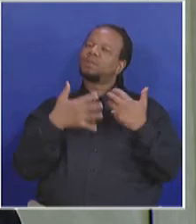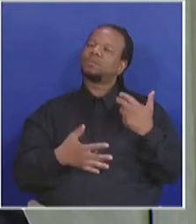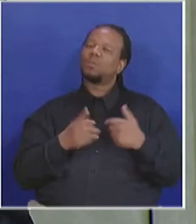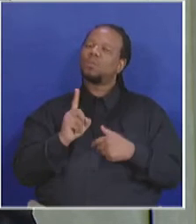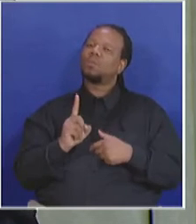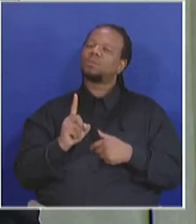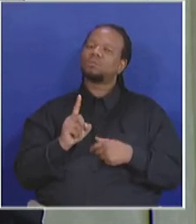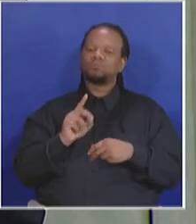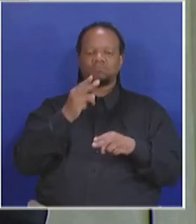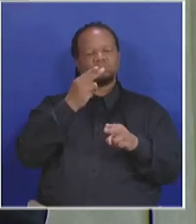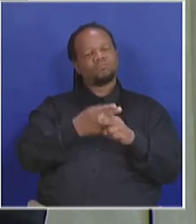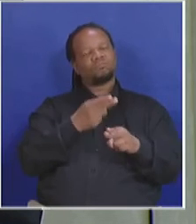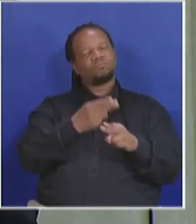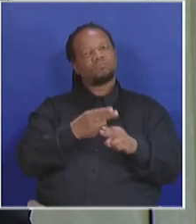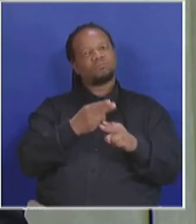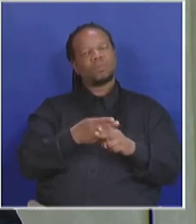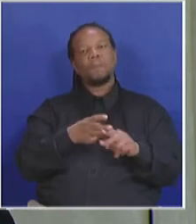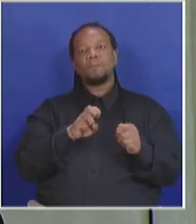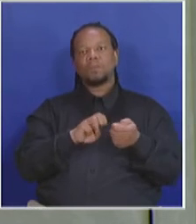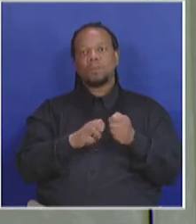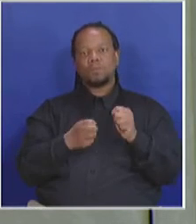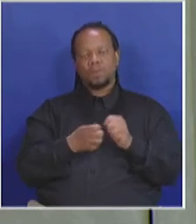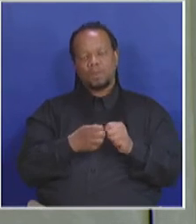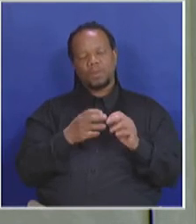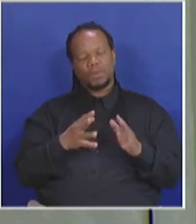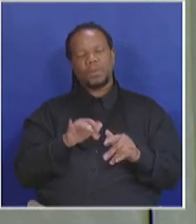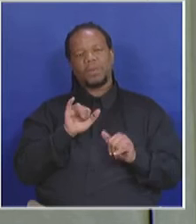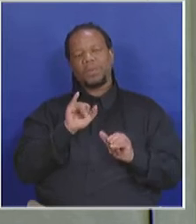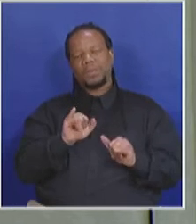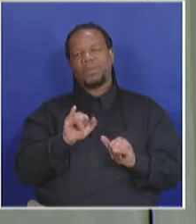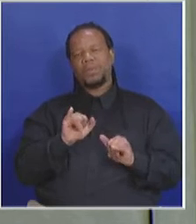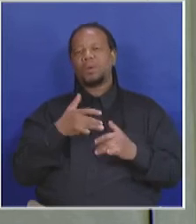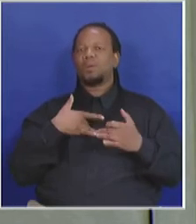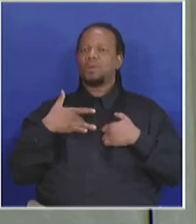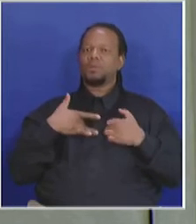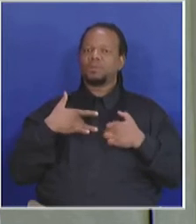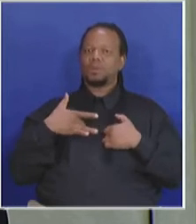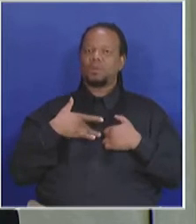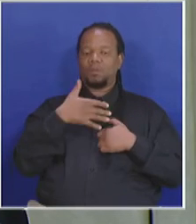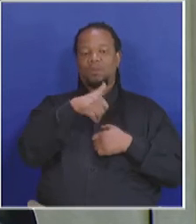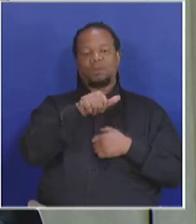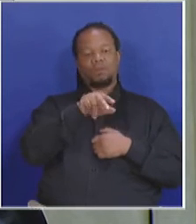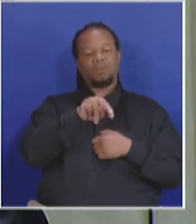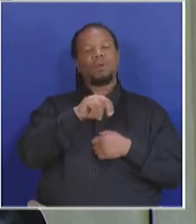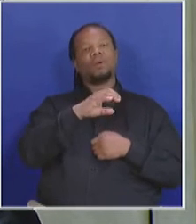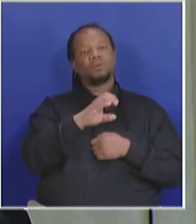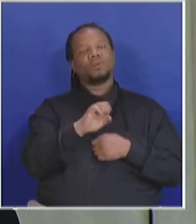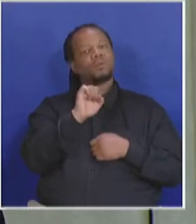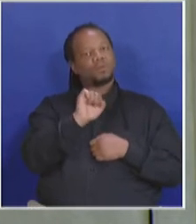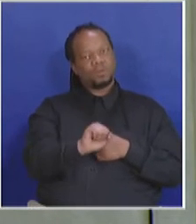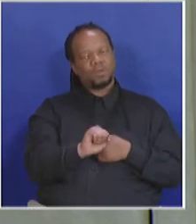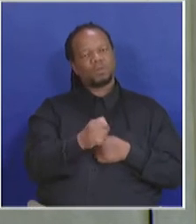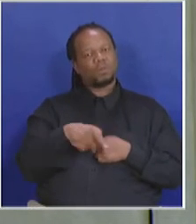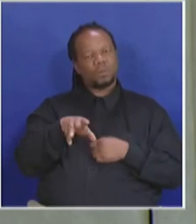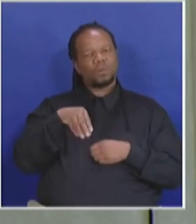sanitation in our areas, which is a matter of concern. As the ANC government, we have made this acknowledgement, and